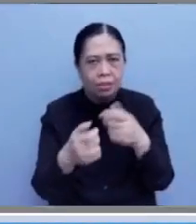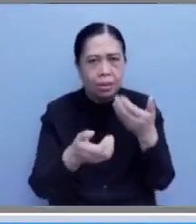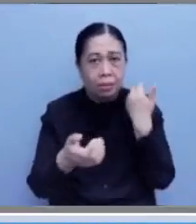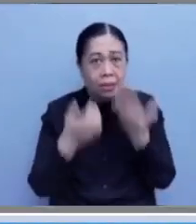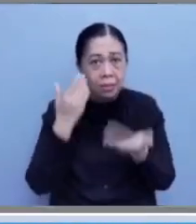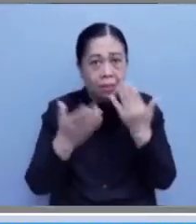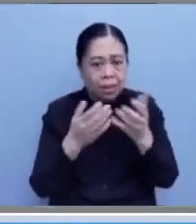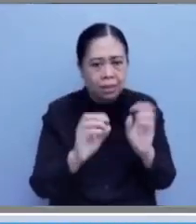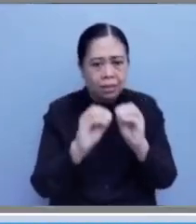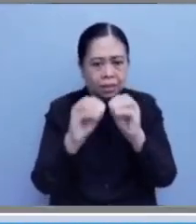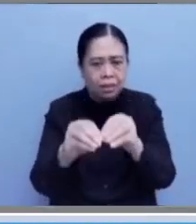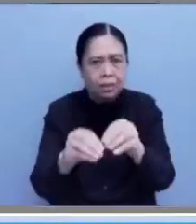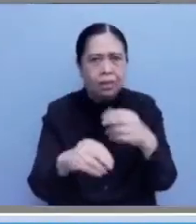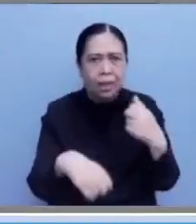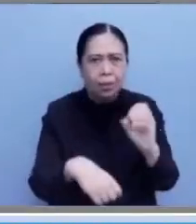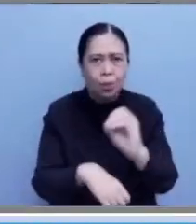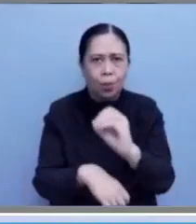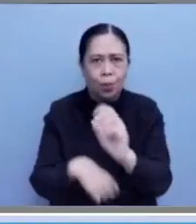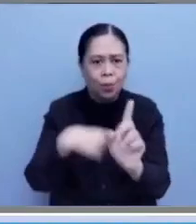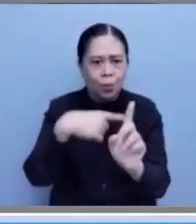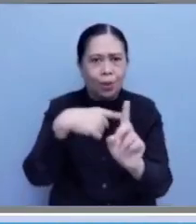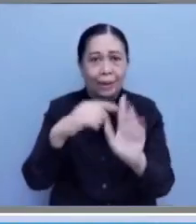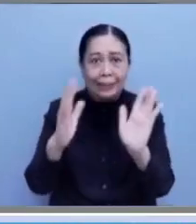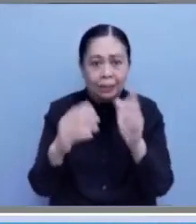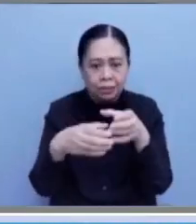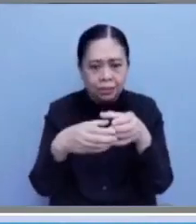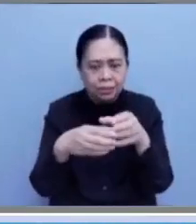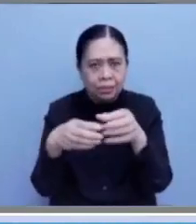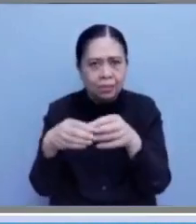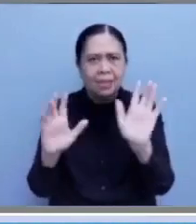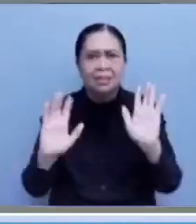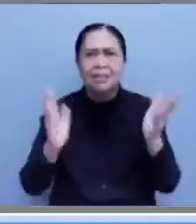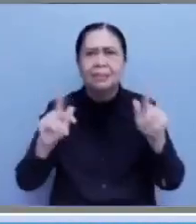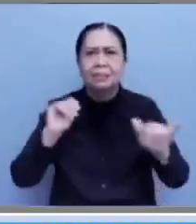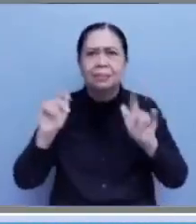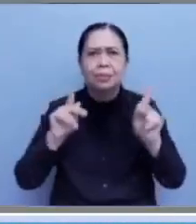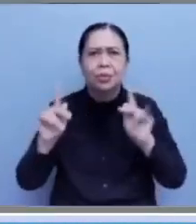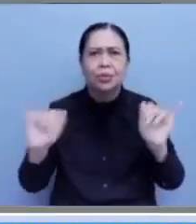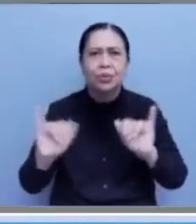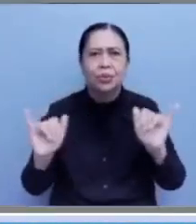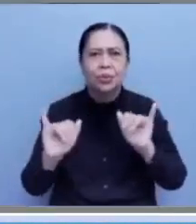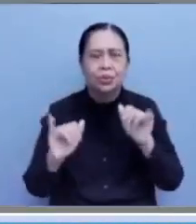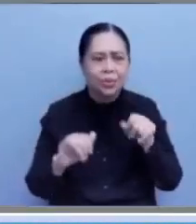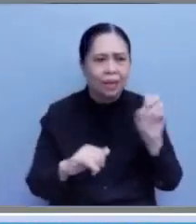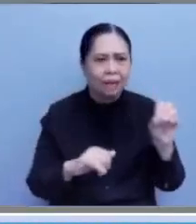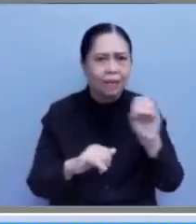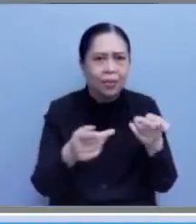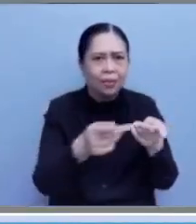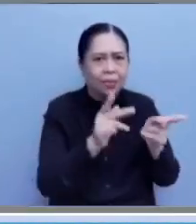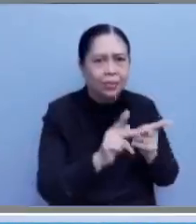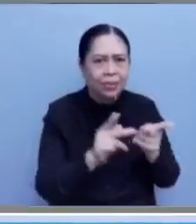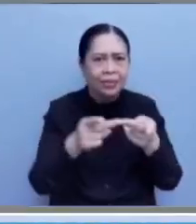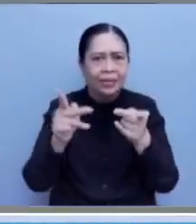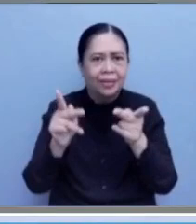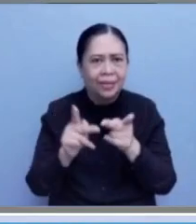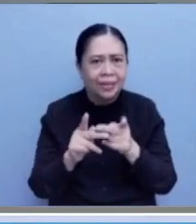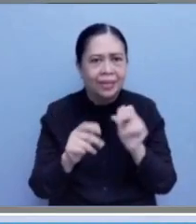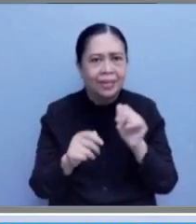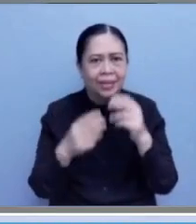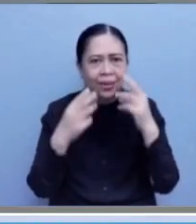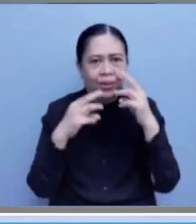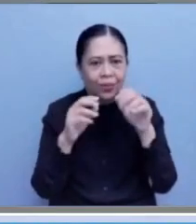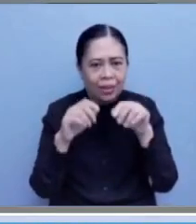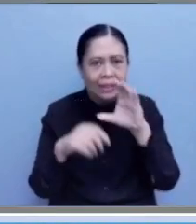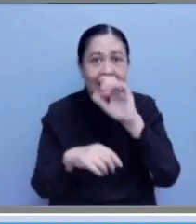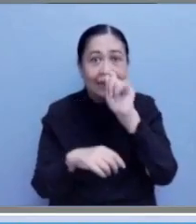may cemetery. You know, they're like people. And when you have an ant colony, it's like watching a city